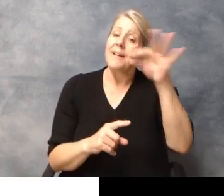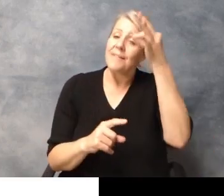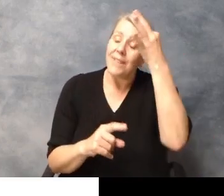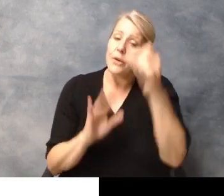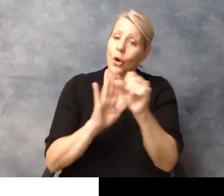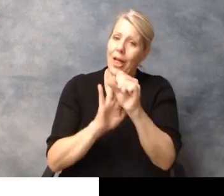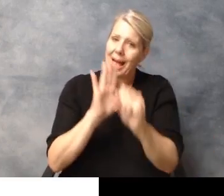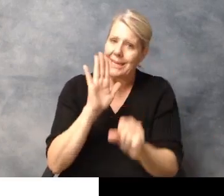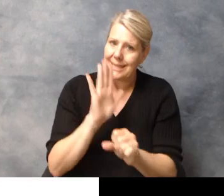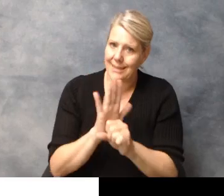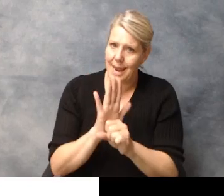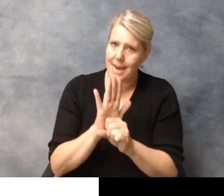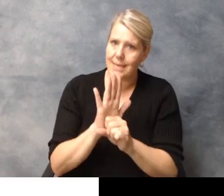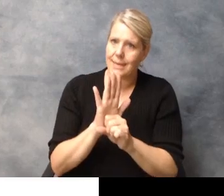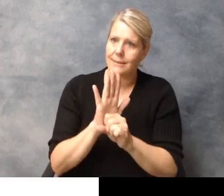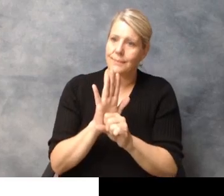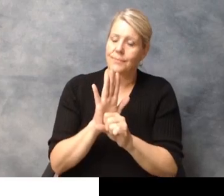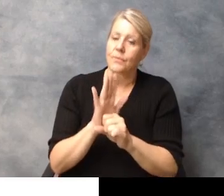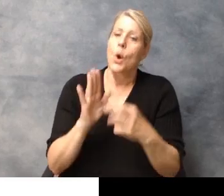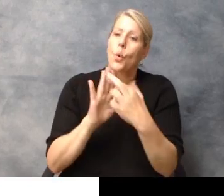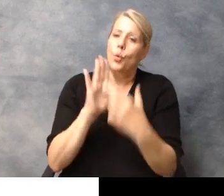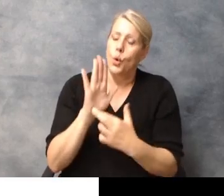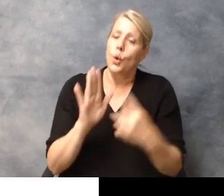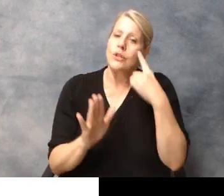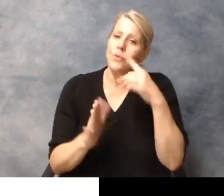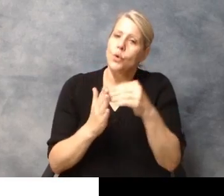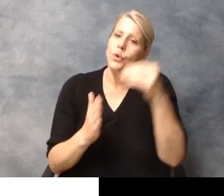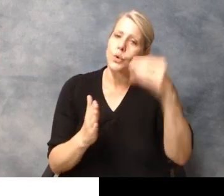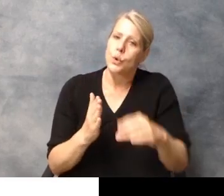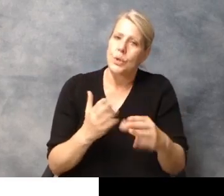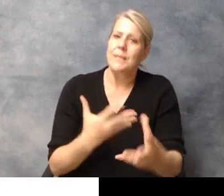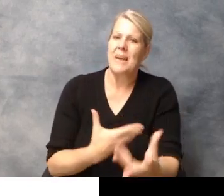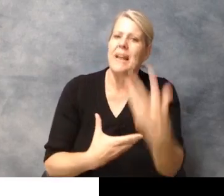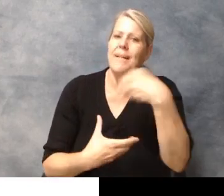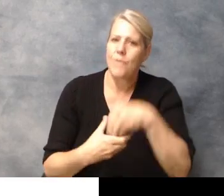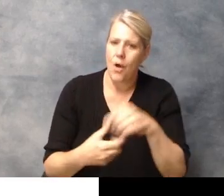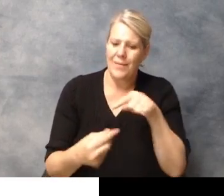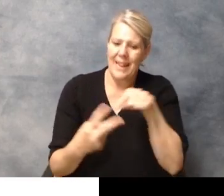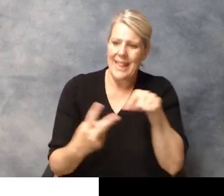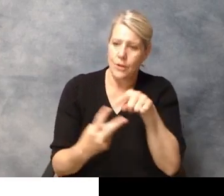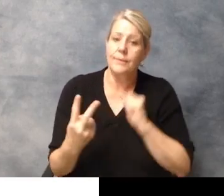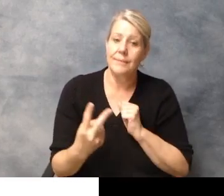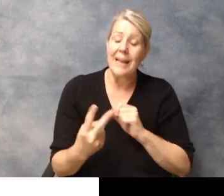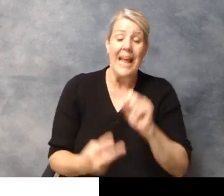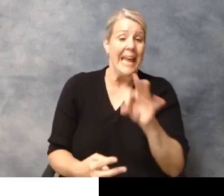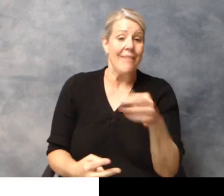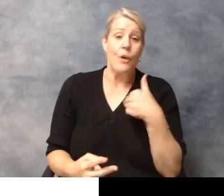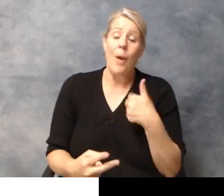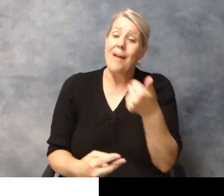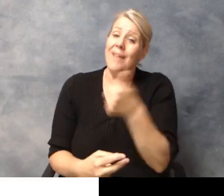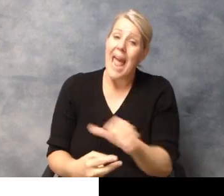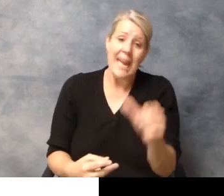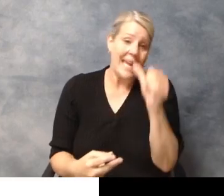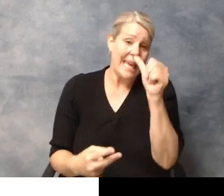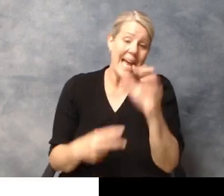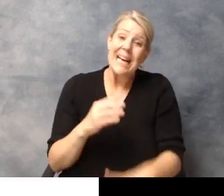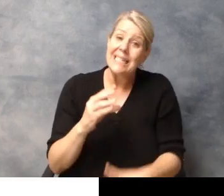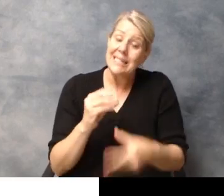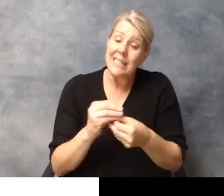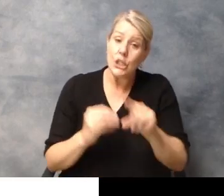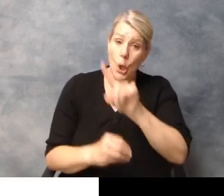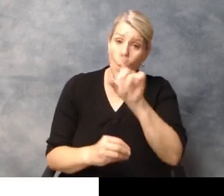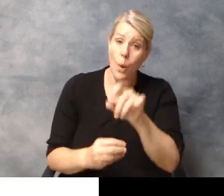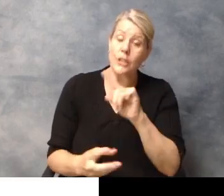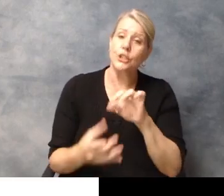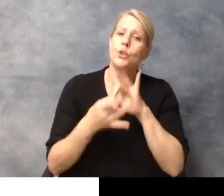for students in curriculum and assessments. Should you have any additional questions about state